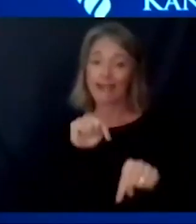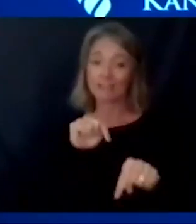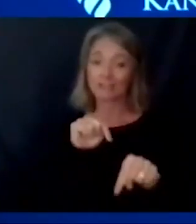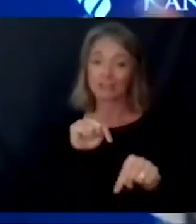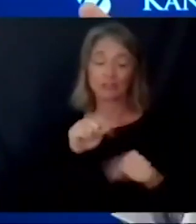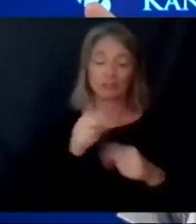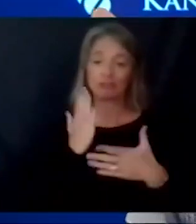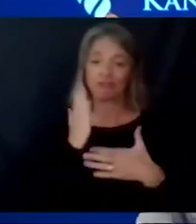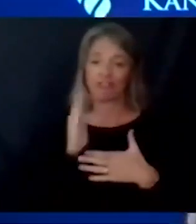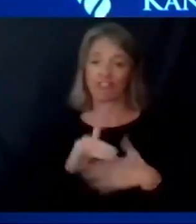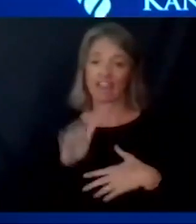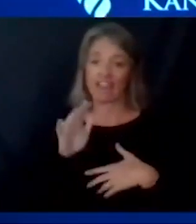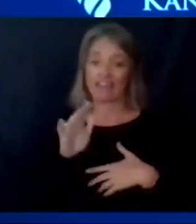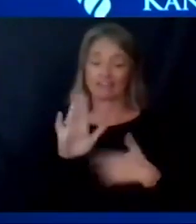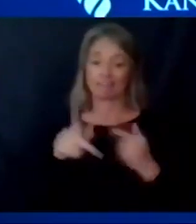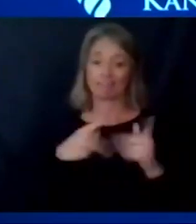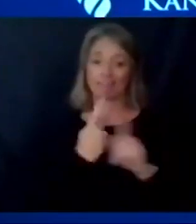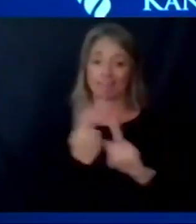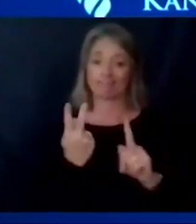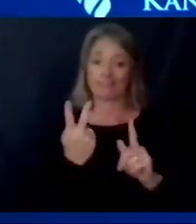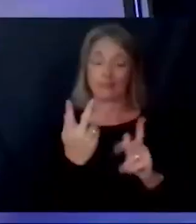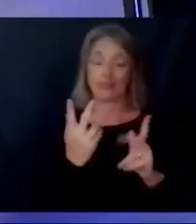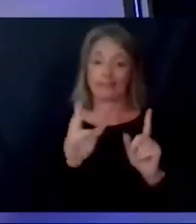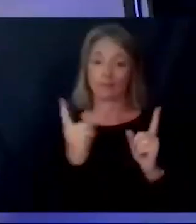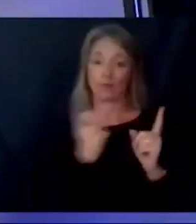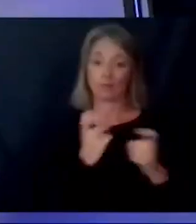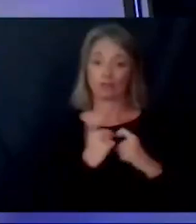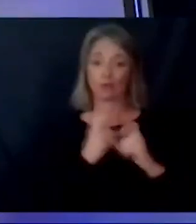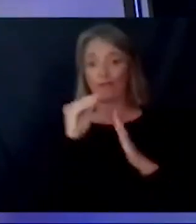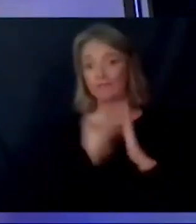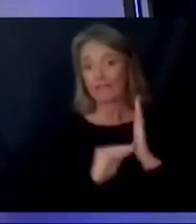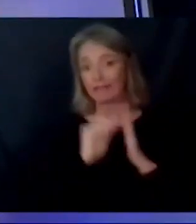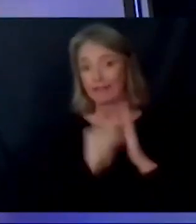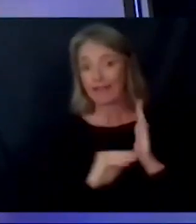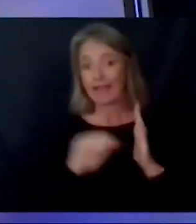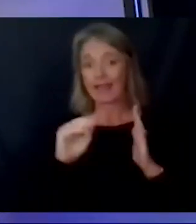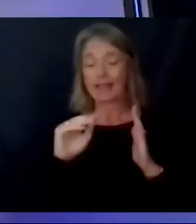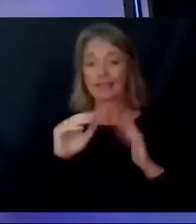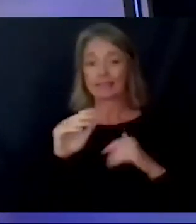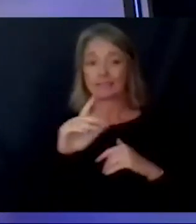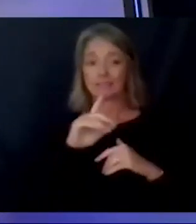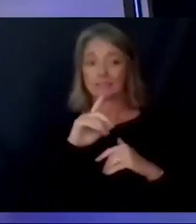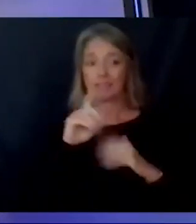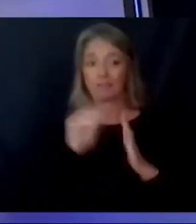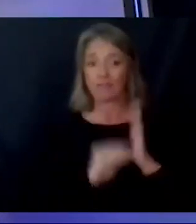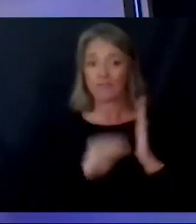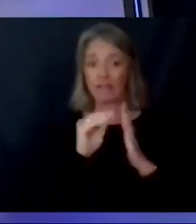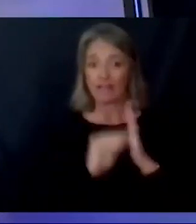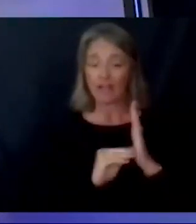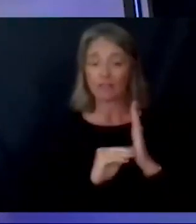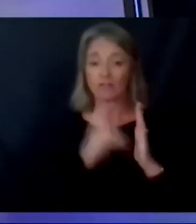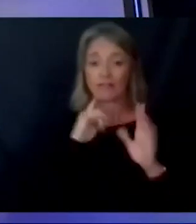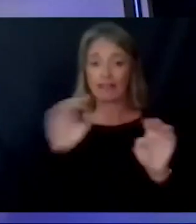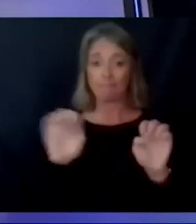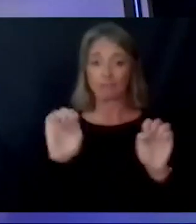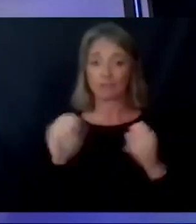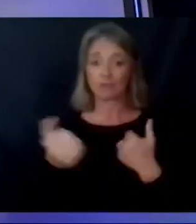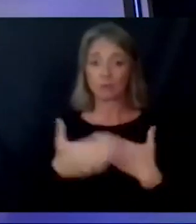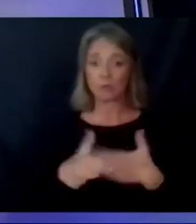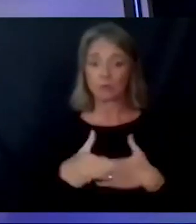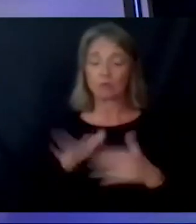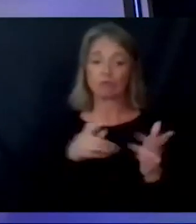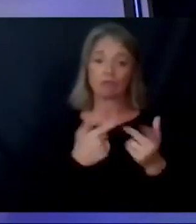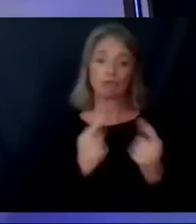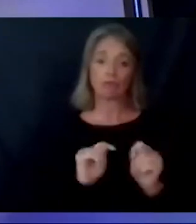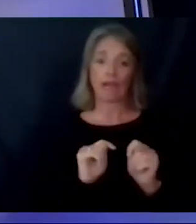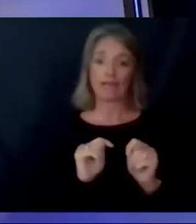fill out, and you guys fill out. I'm talking to my ED colleagues too, because they have to fill these out when patients die in the emergency room. You try and go with what you think the main diagnosis is, and then